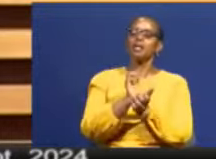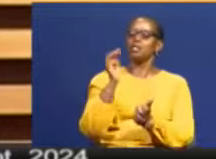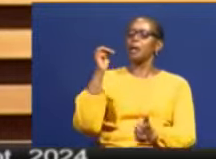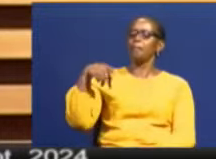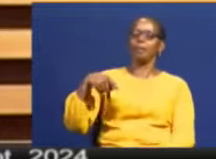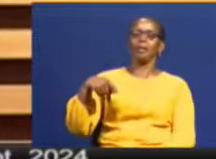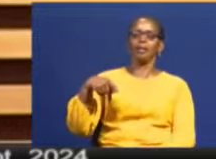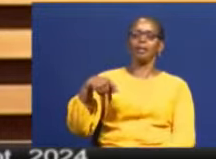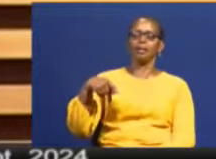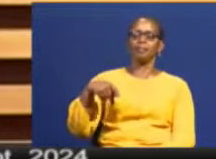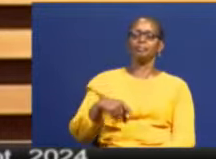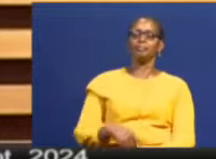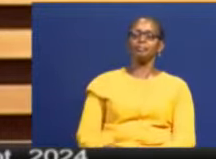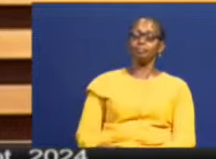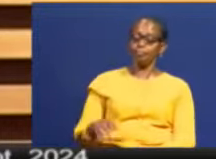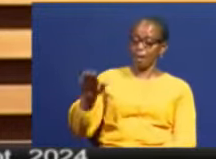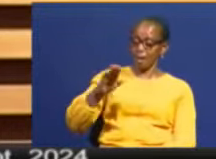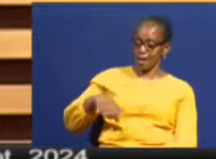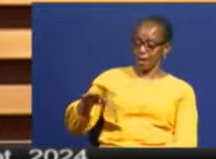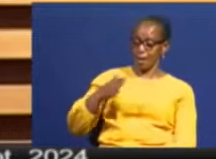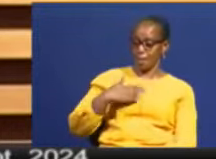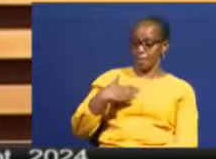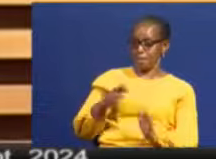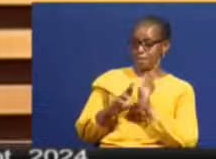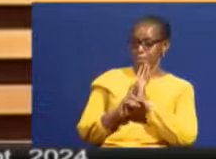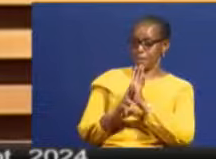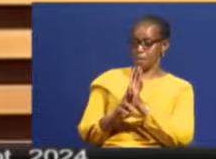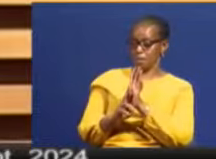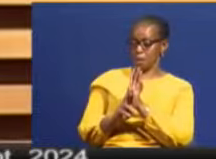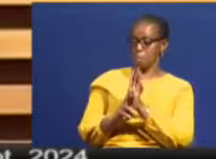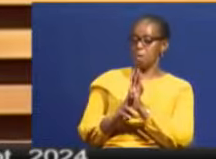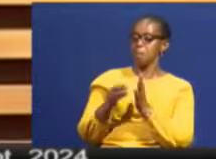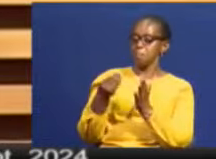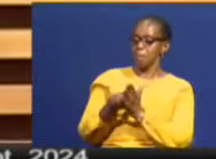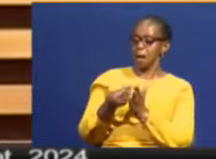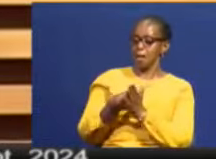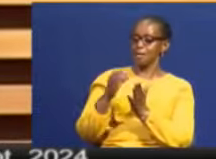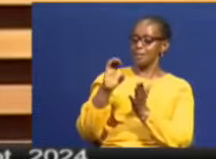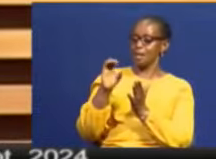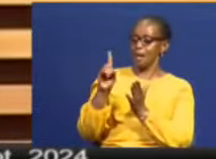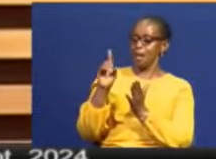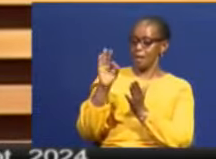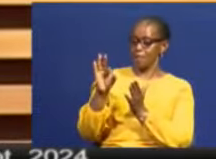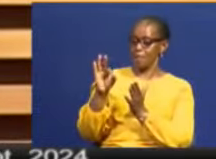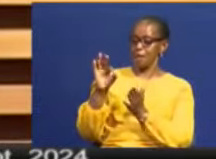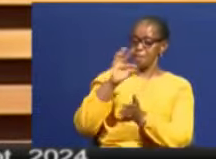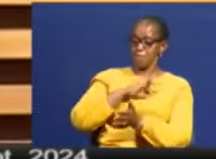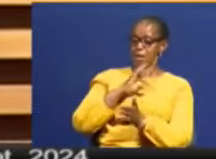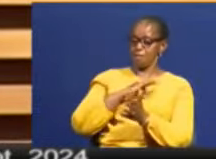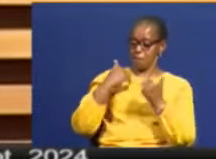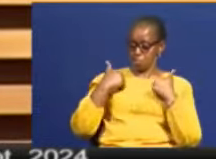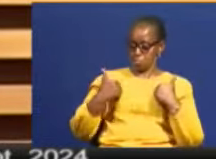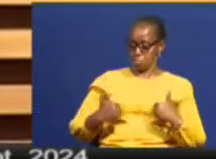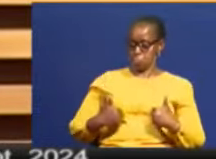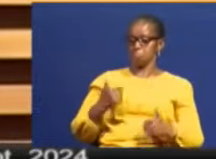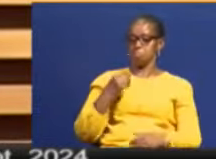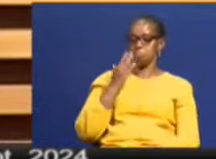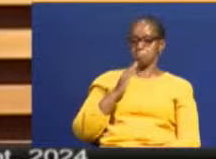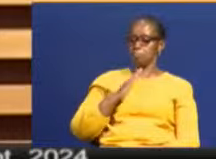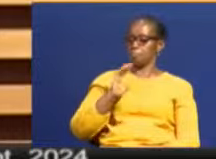Madam Speaker, in the Goretti South constituency, the NGCDF is not to benefit John Carrier. The